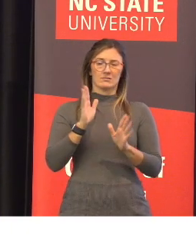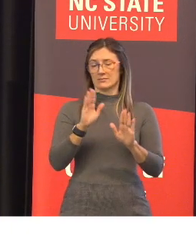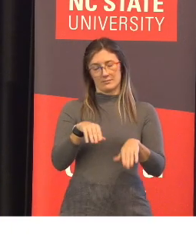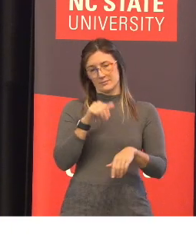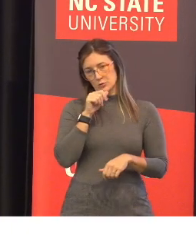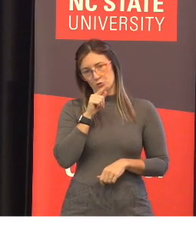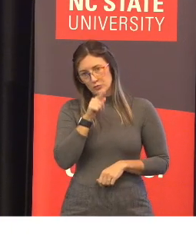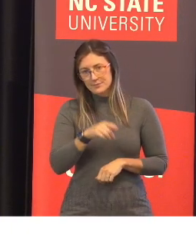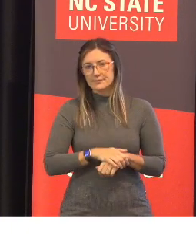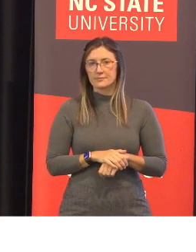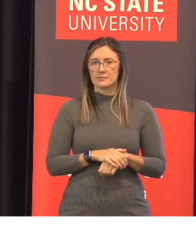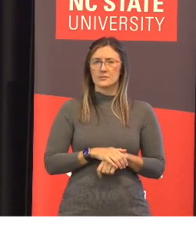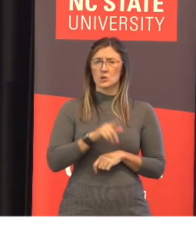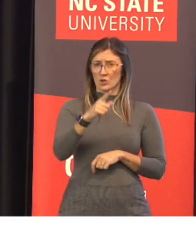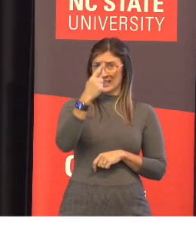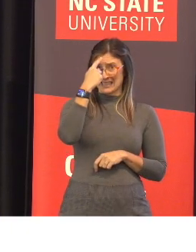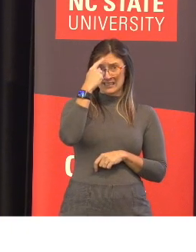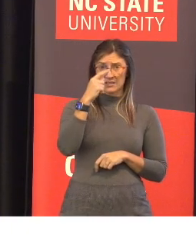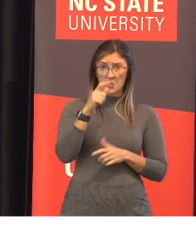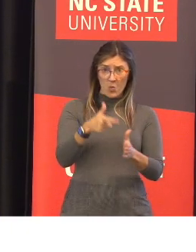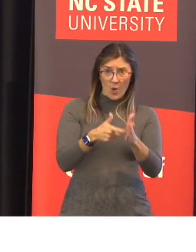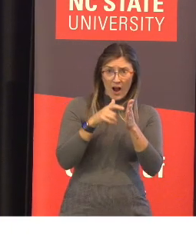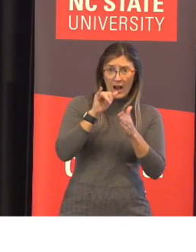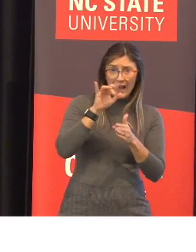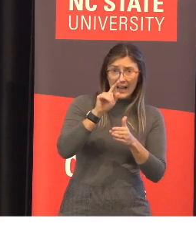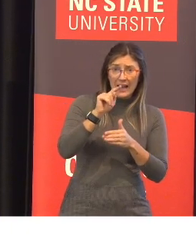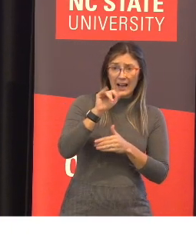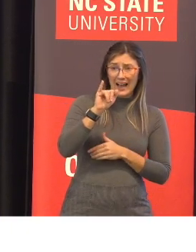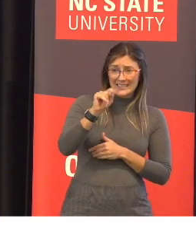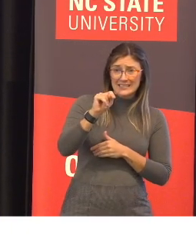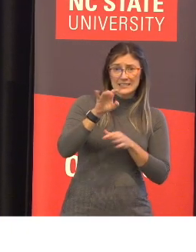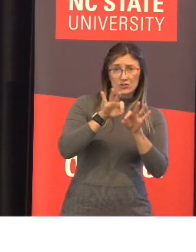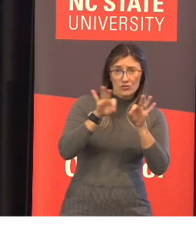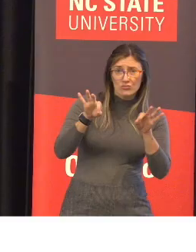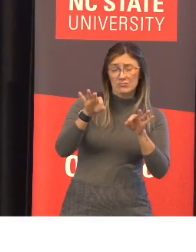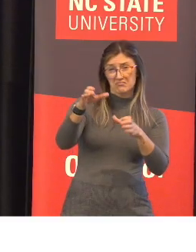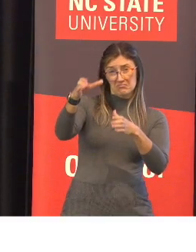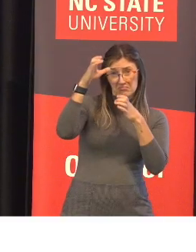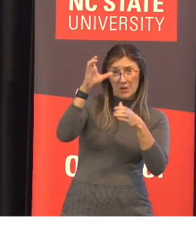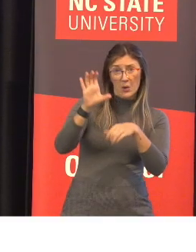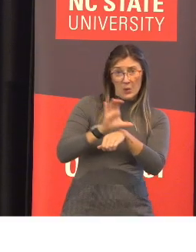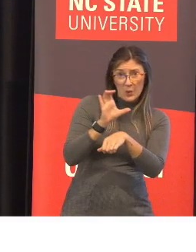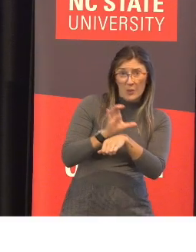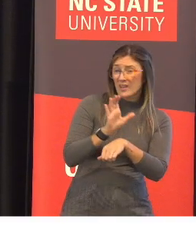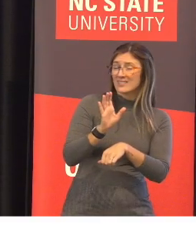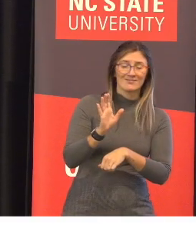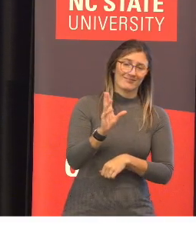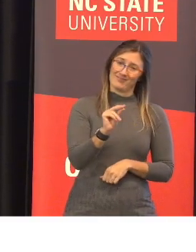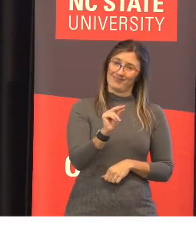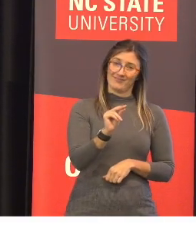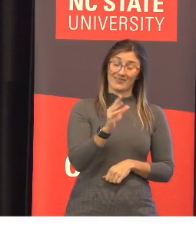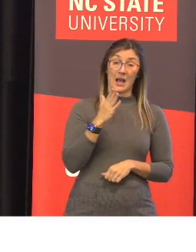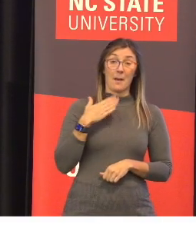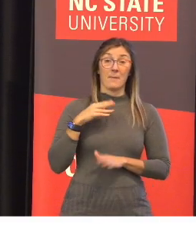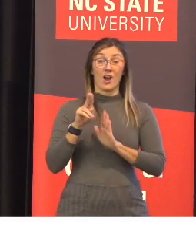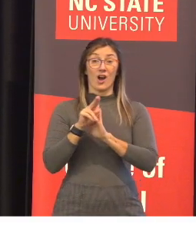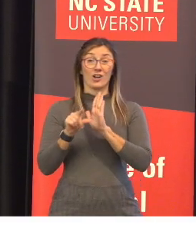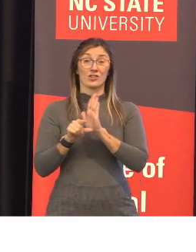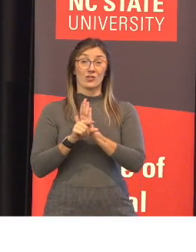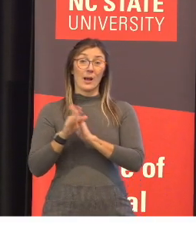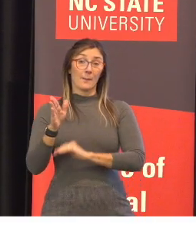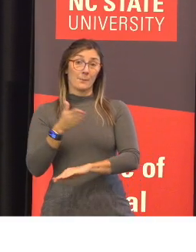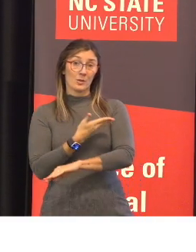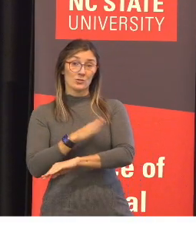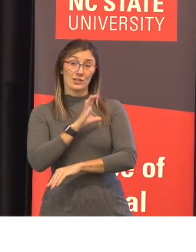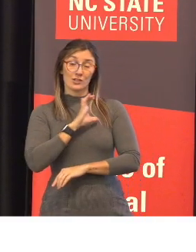things accessible. My undergraduate degrees are in music and in Christian ministries. My master's is in